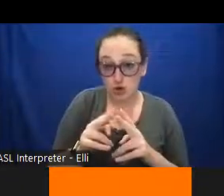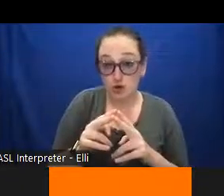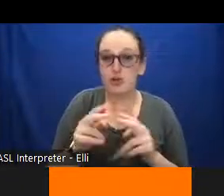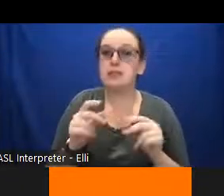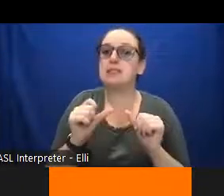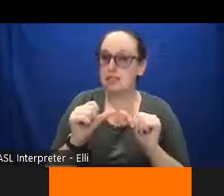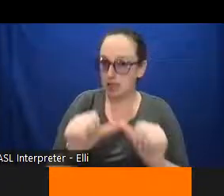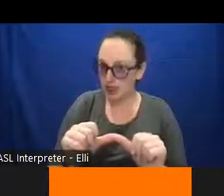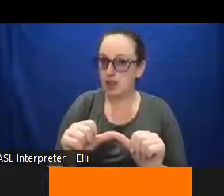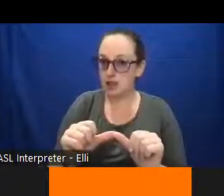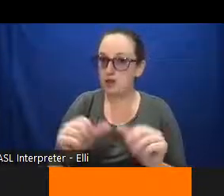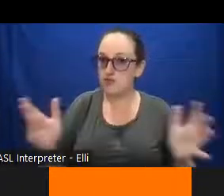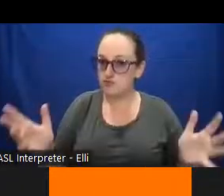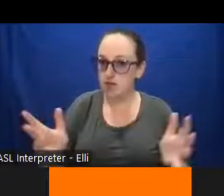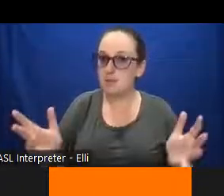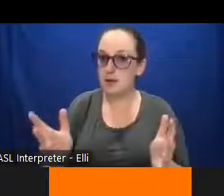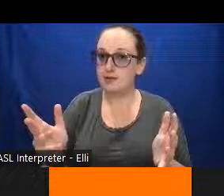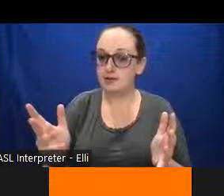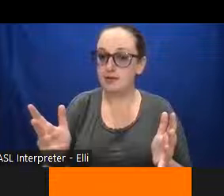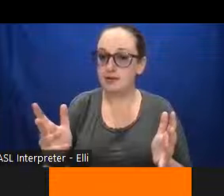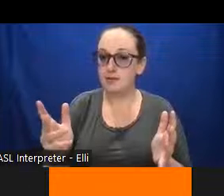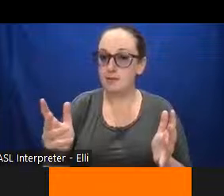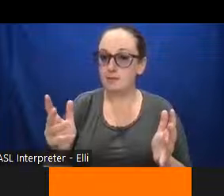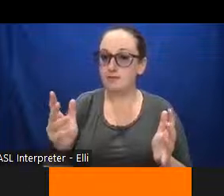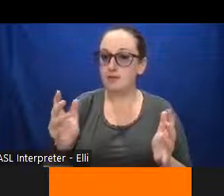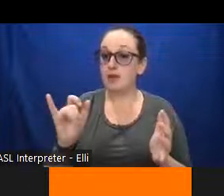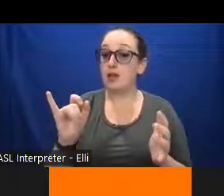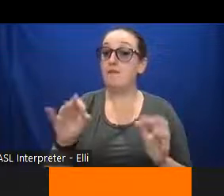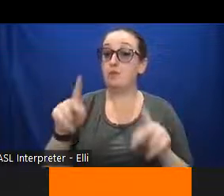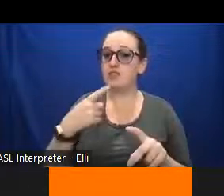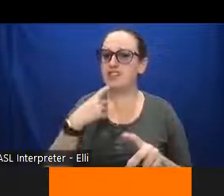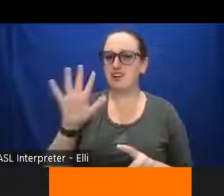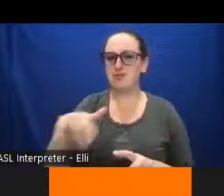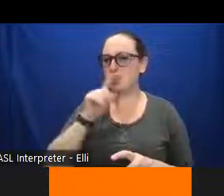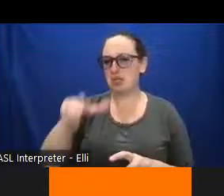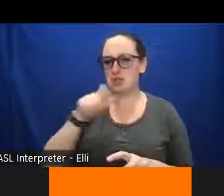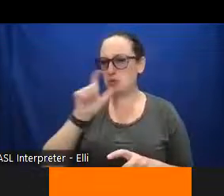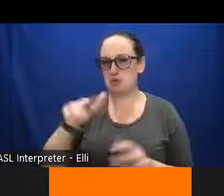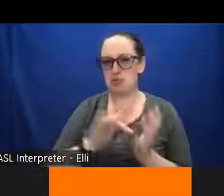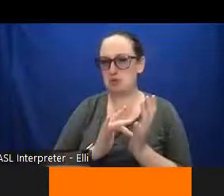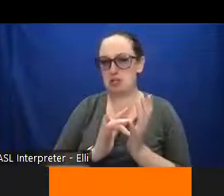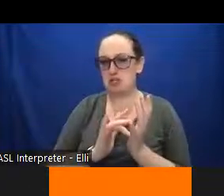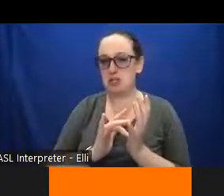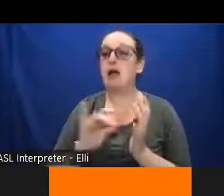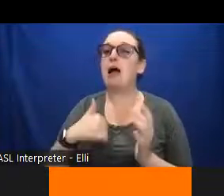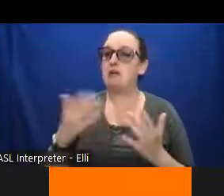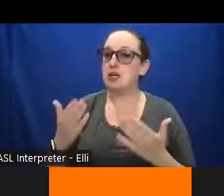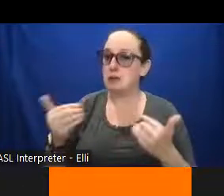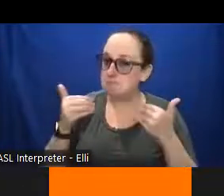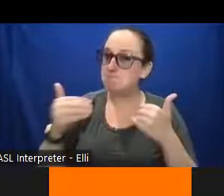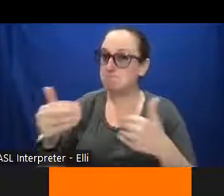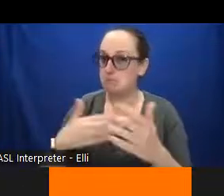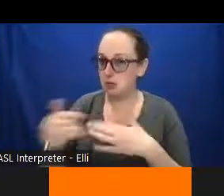as, you know, kind of a reason they don't need to seek medical care, to go and seek that medical care